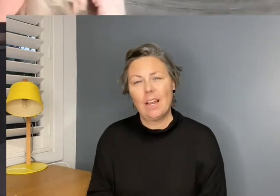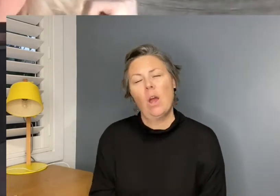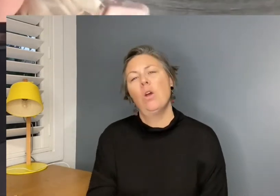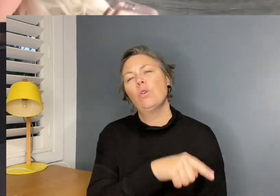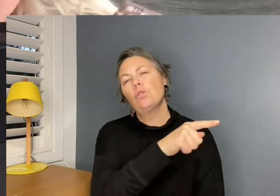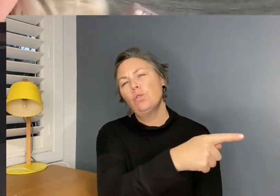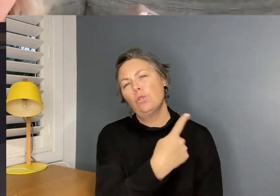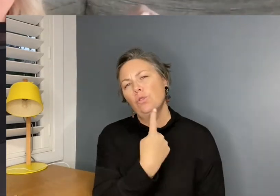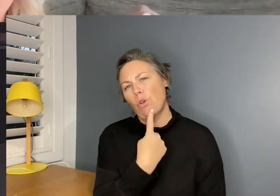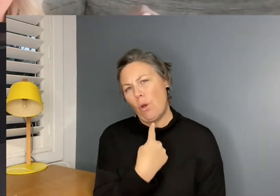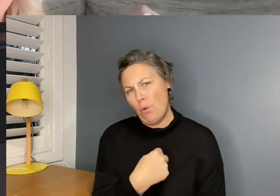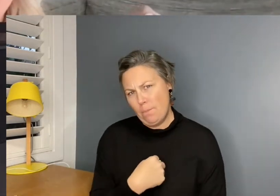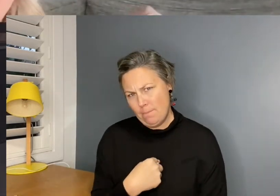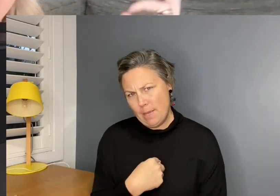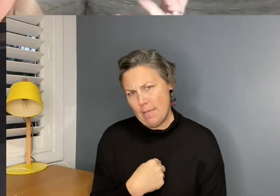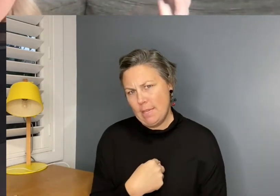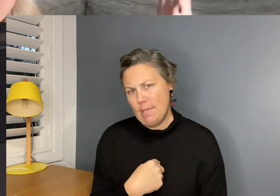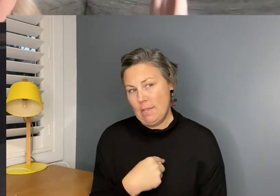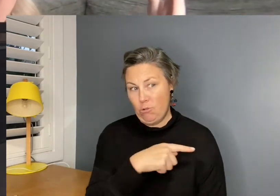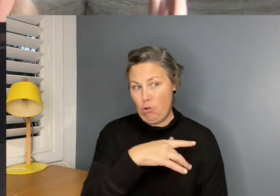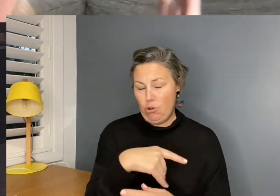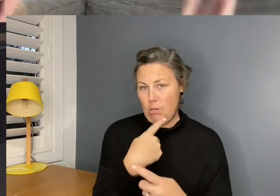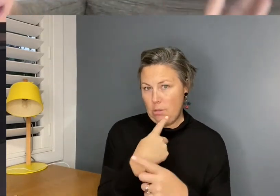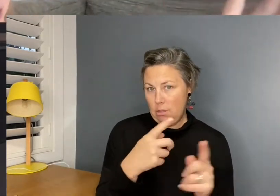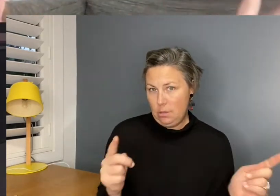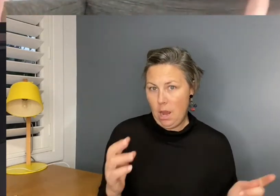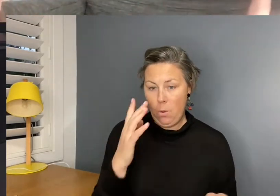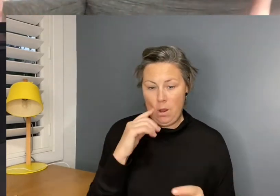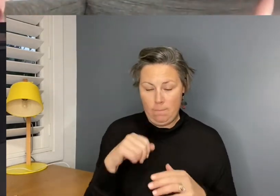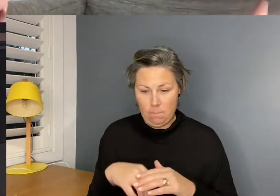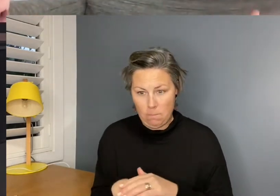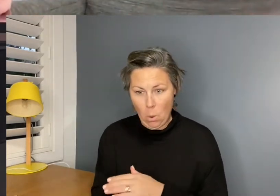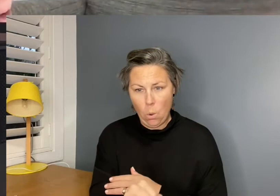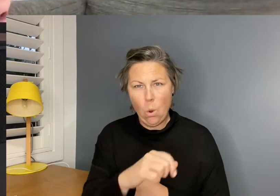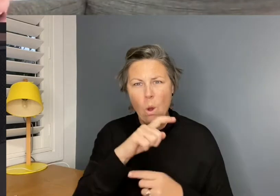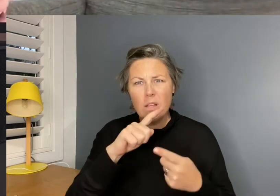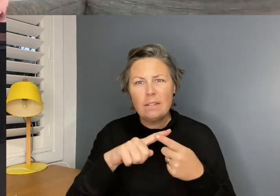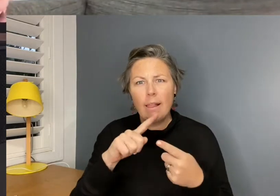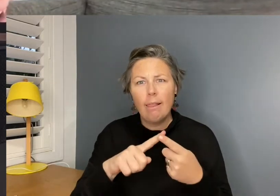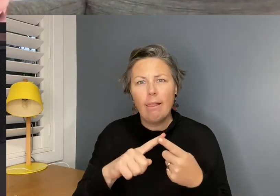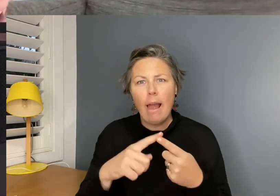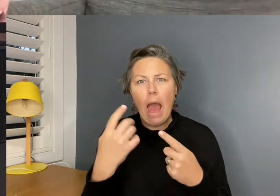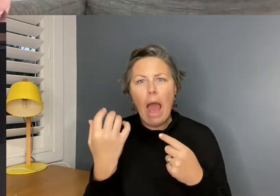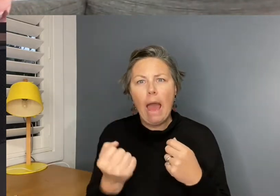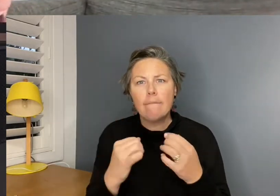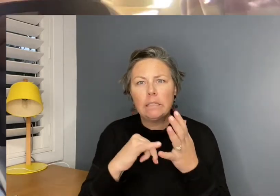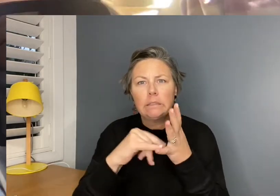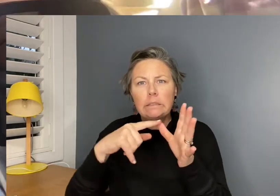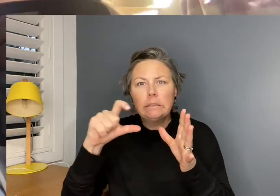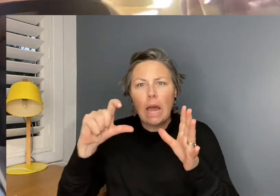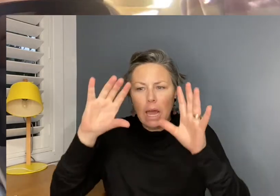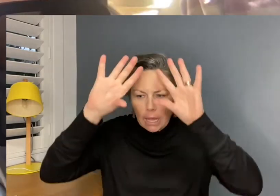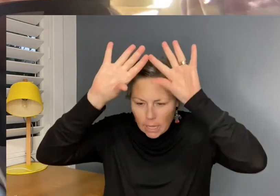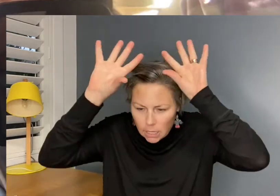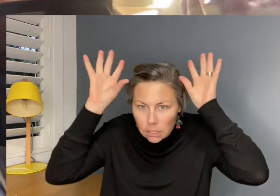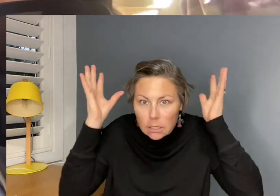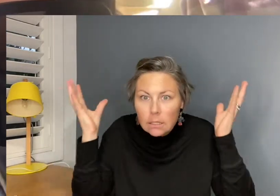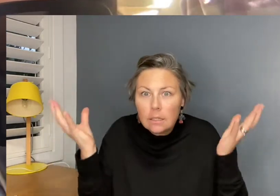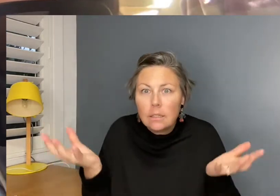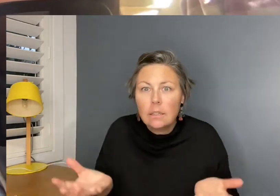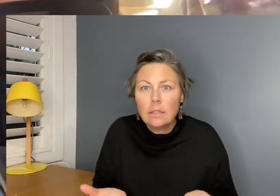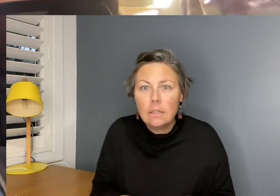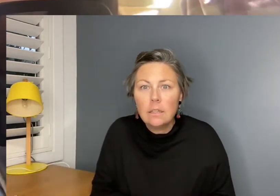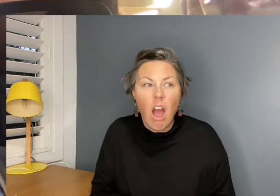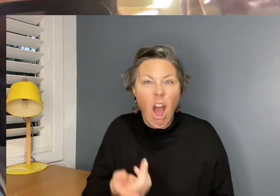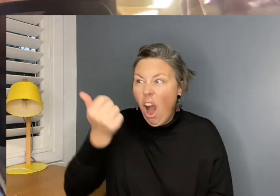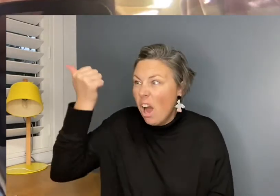to me, which you haven't mentioned yet, was when he came out, it was almost like he was still in his sack a little bit. Oh, yeah, he